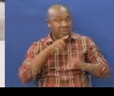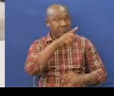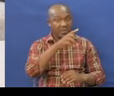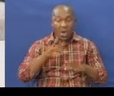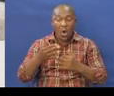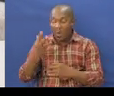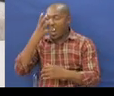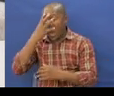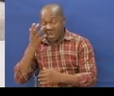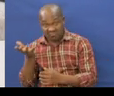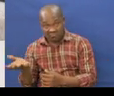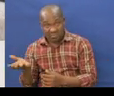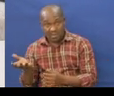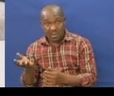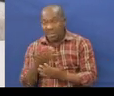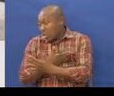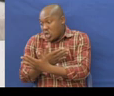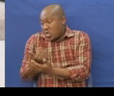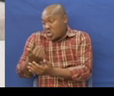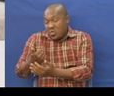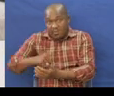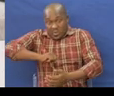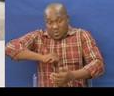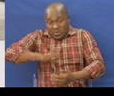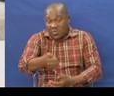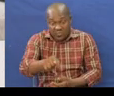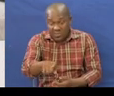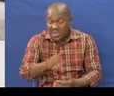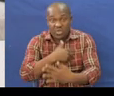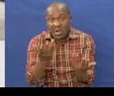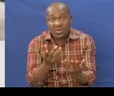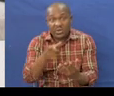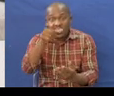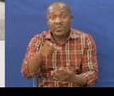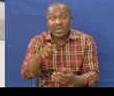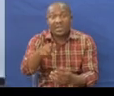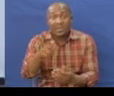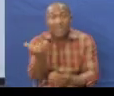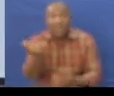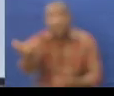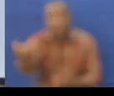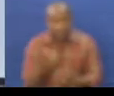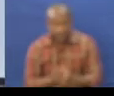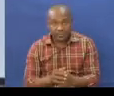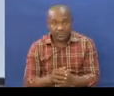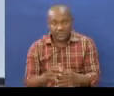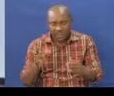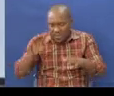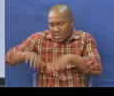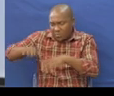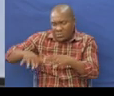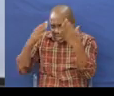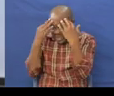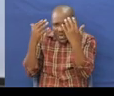tribe. And you are not from that tribe. So if you don't know the cultural taboos of that particular tribe, you might